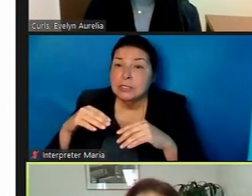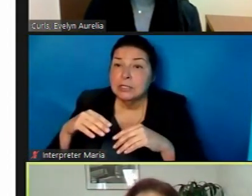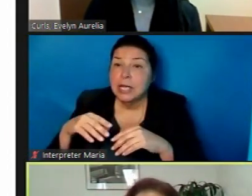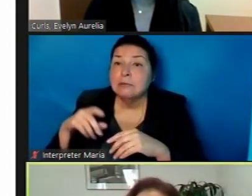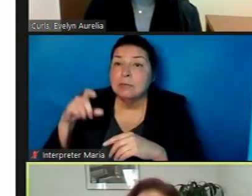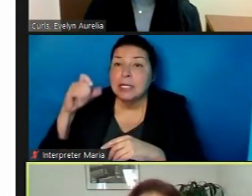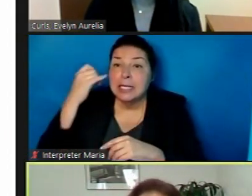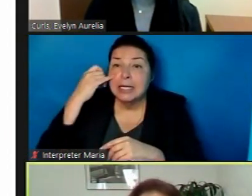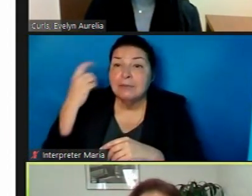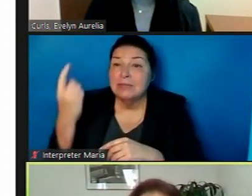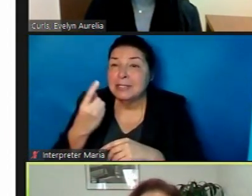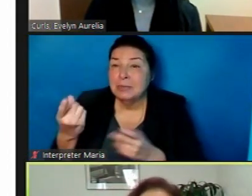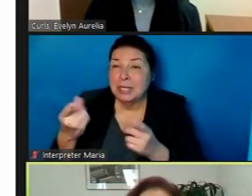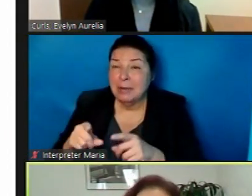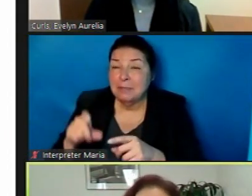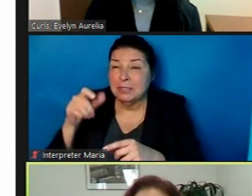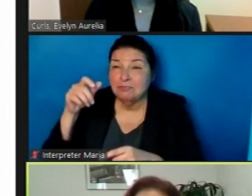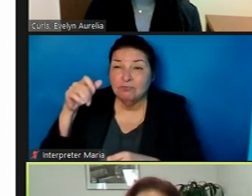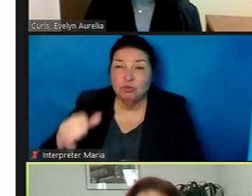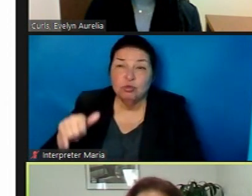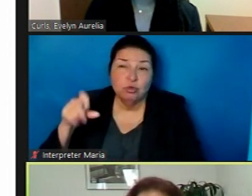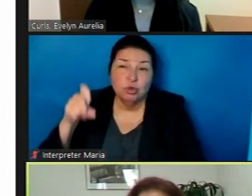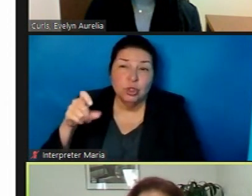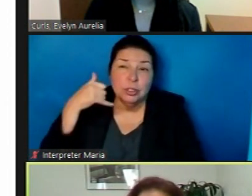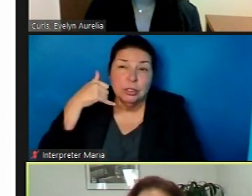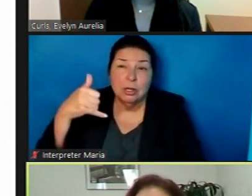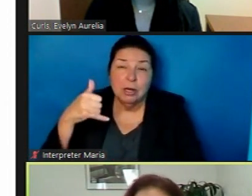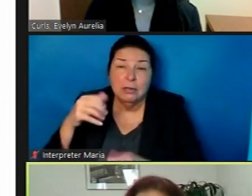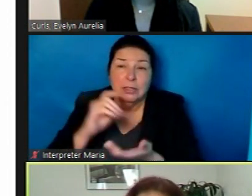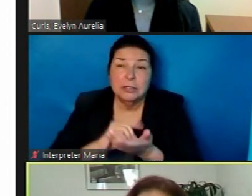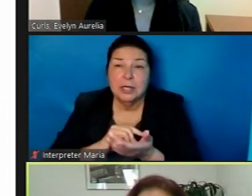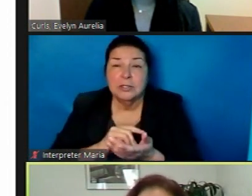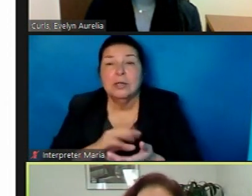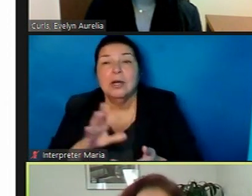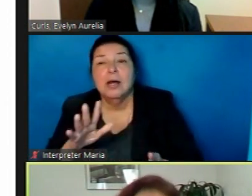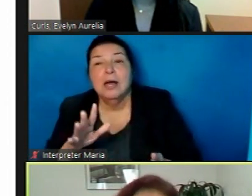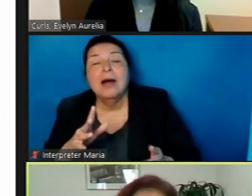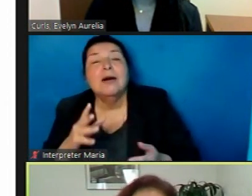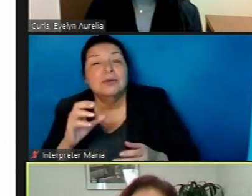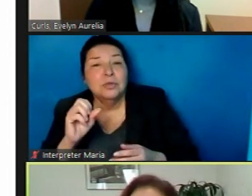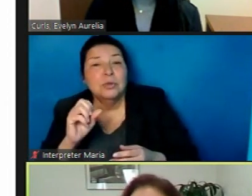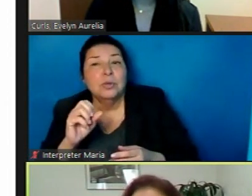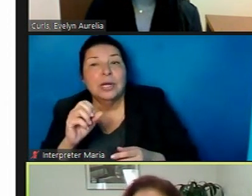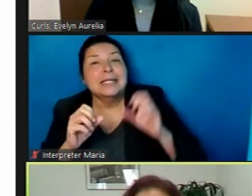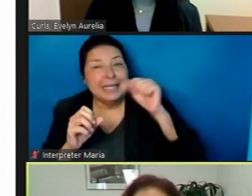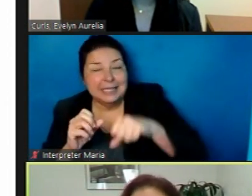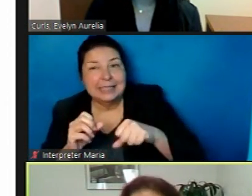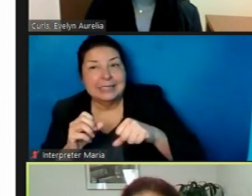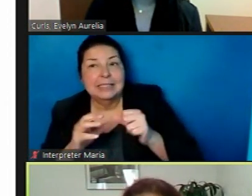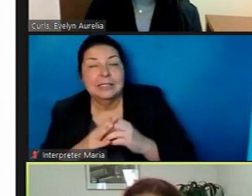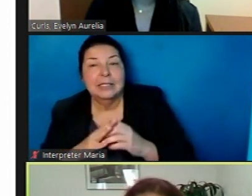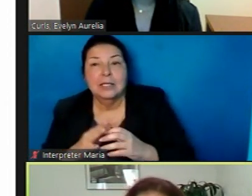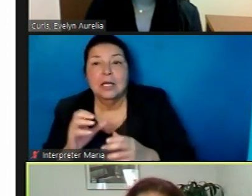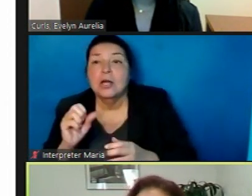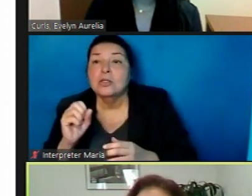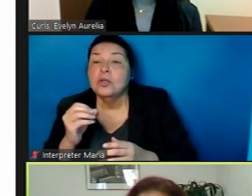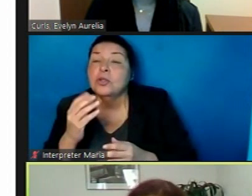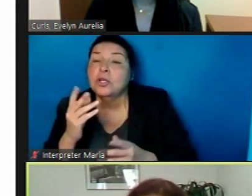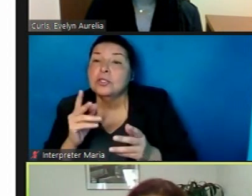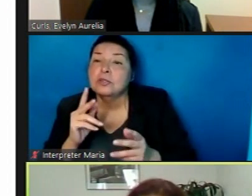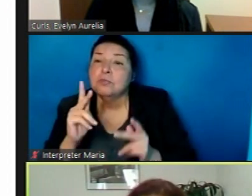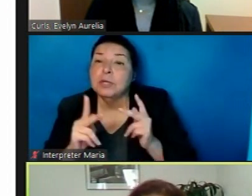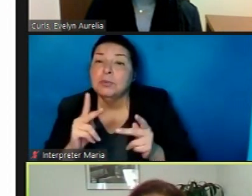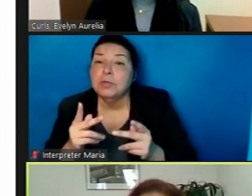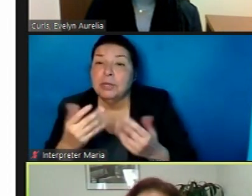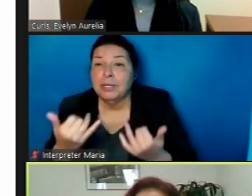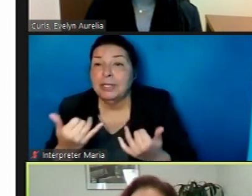confusing because some people are able to get the vaccine now based on their age or their jobs, but other people in their households are still not